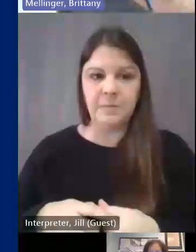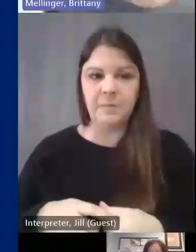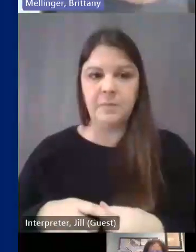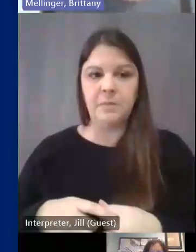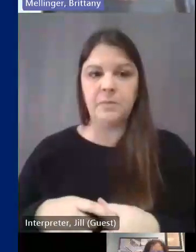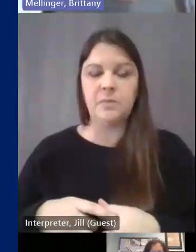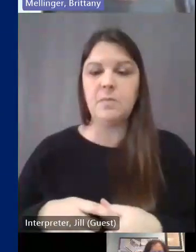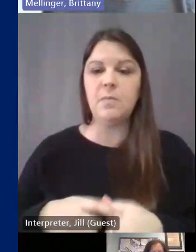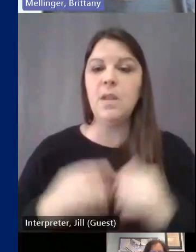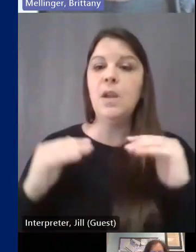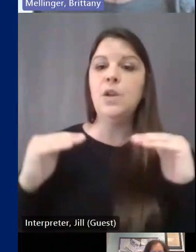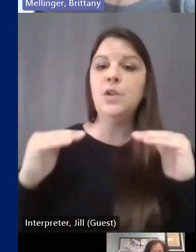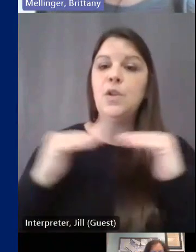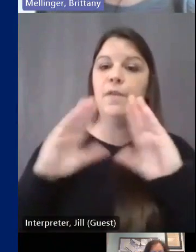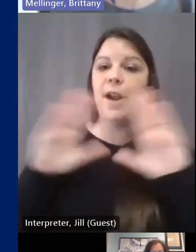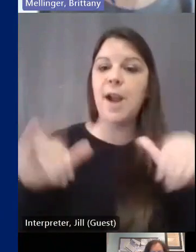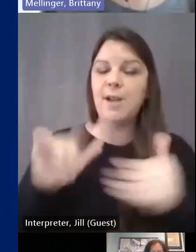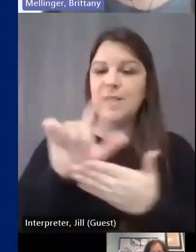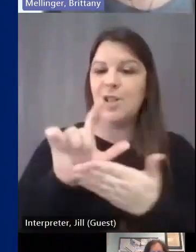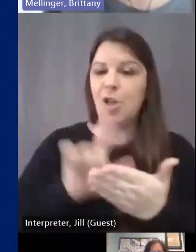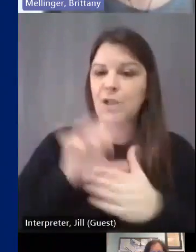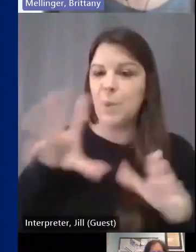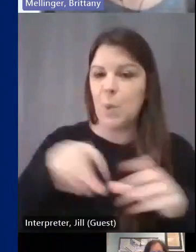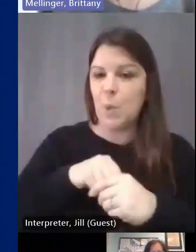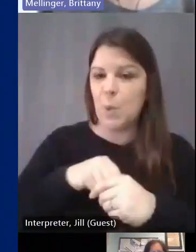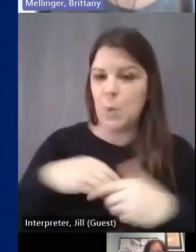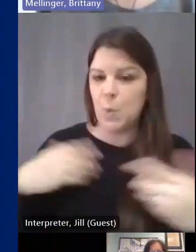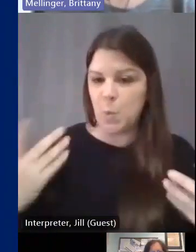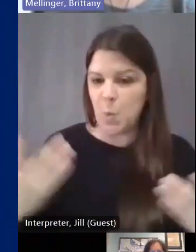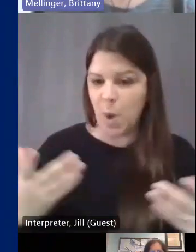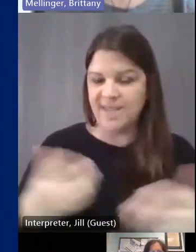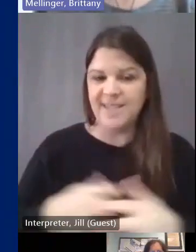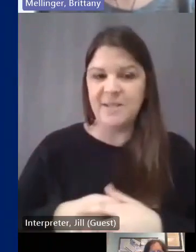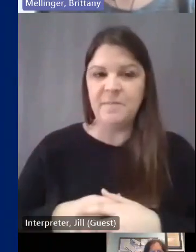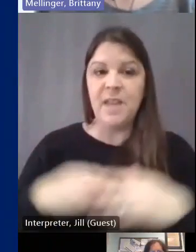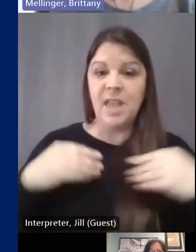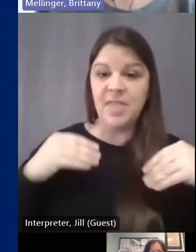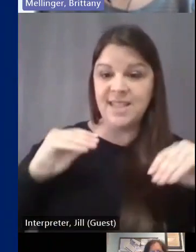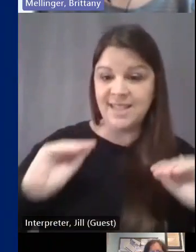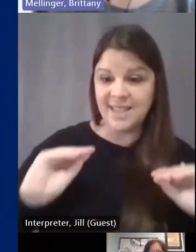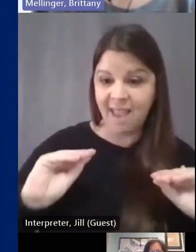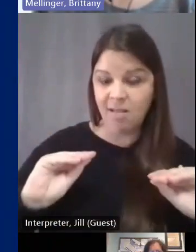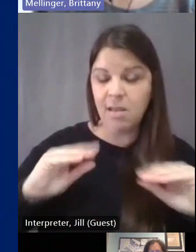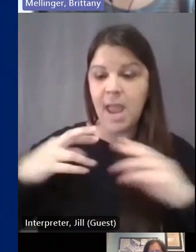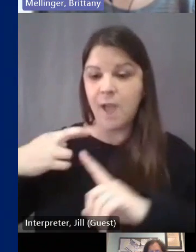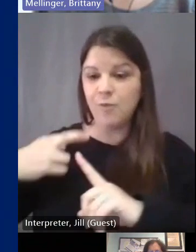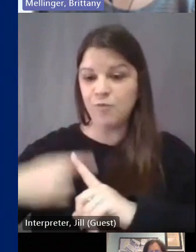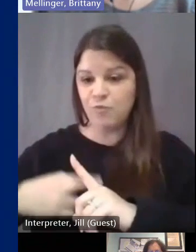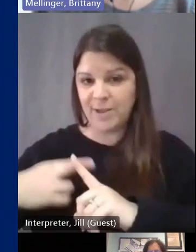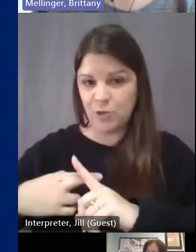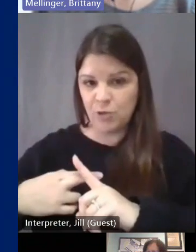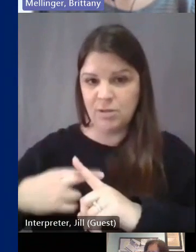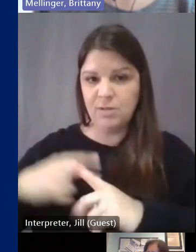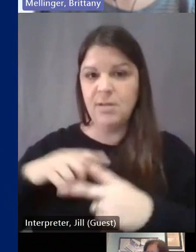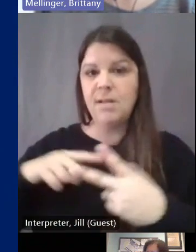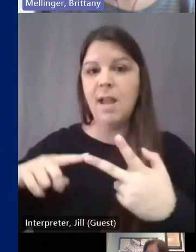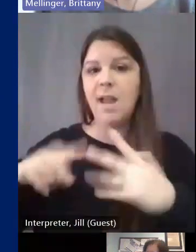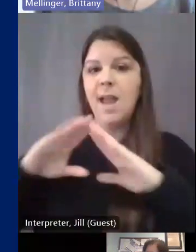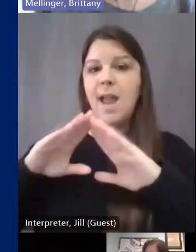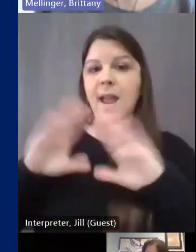So what do our fair housing laws cover? They cover the sale and rental of housing, as well as housing